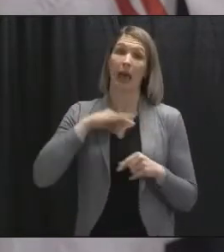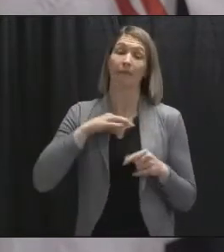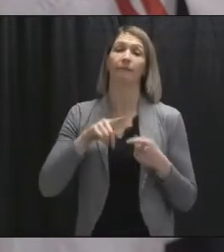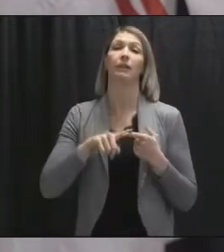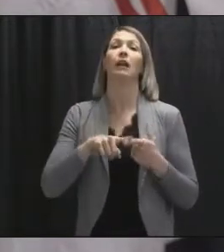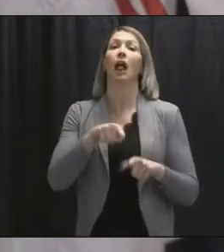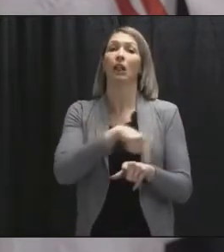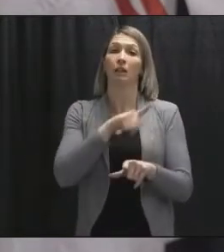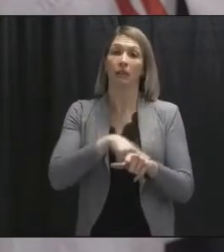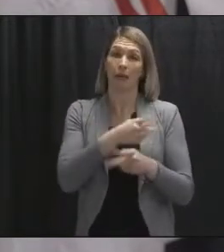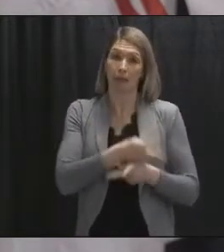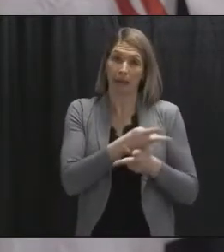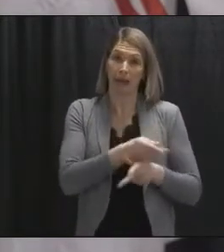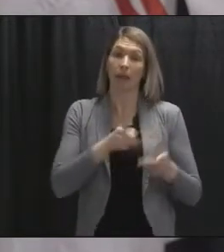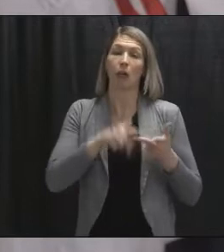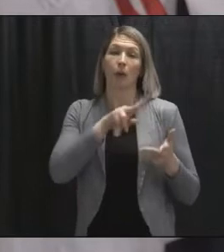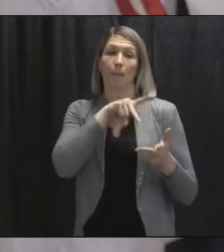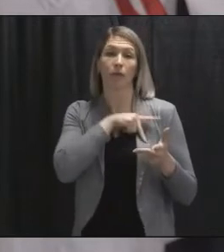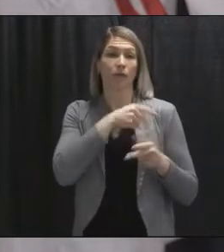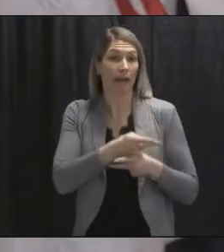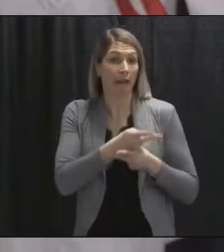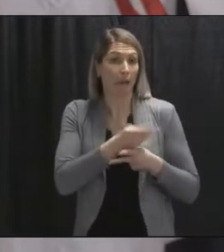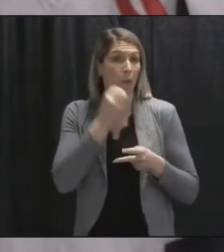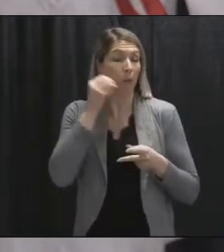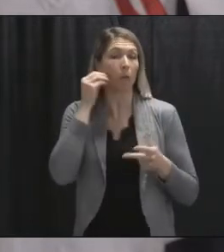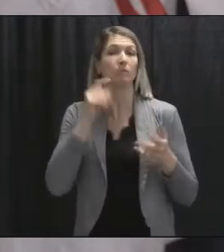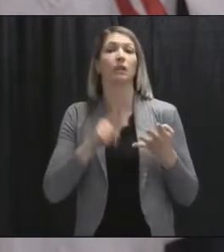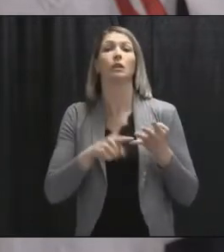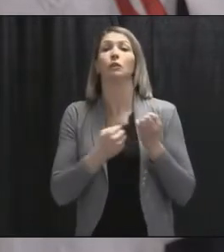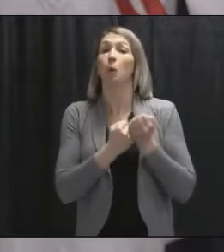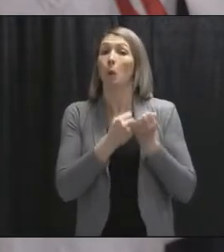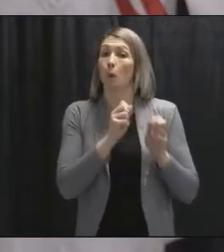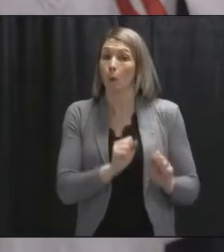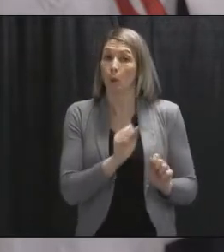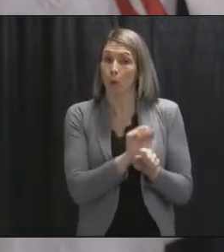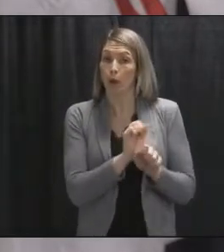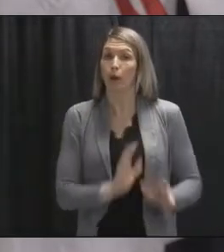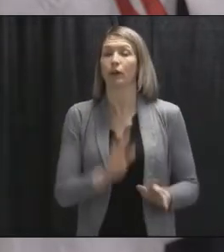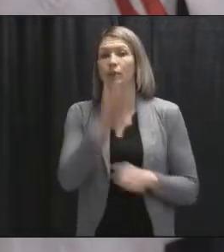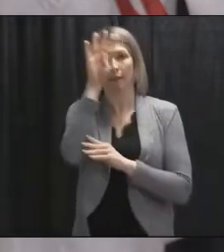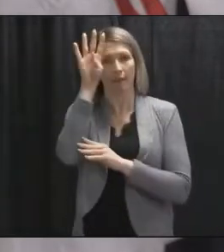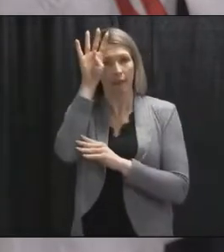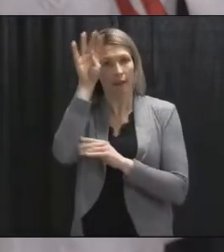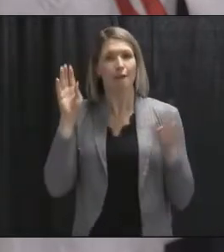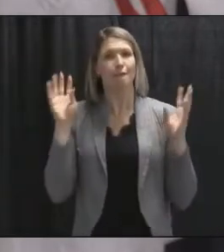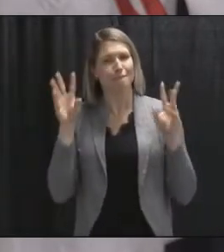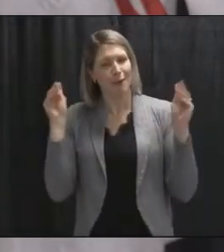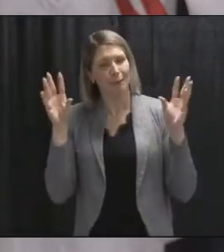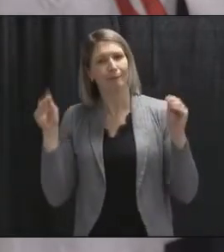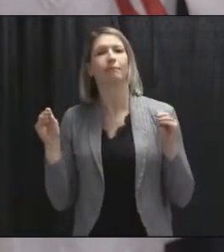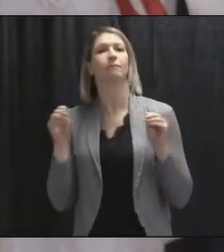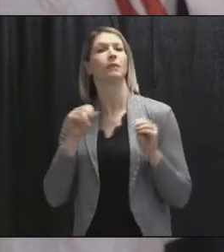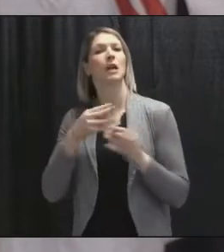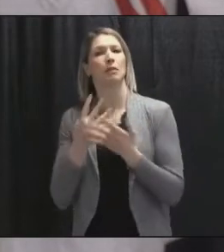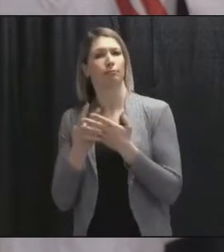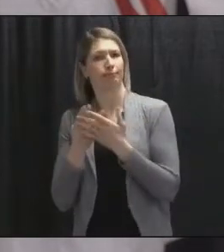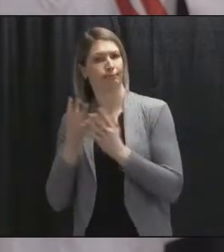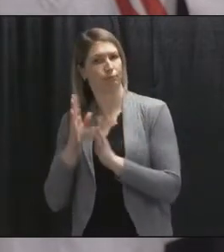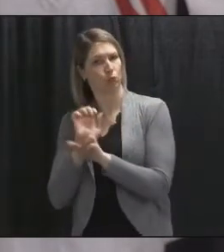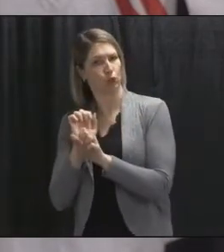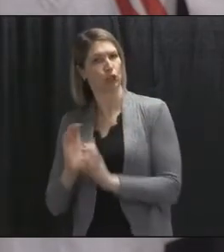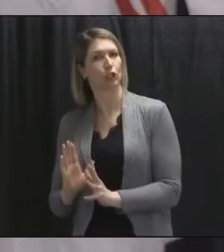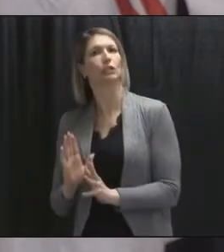care facilities, personal care homes, home support workers, paramedicine, people who work at correctional